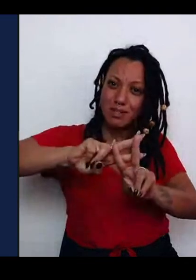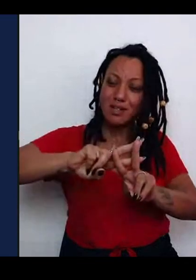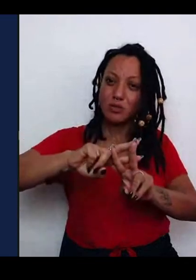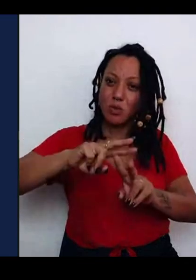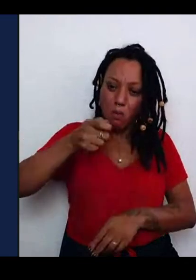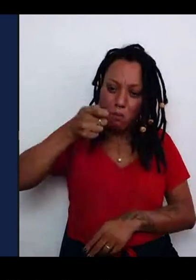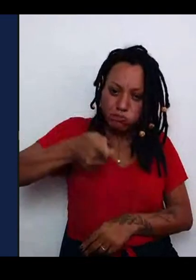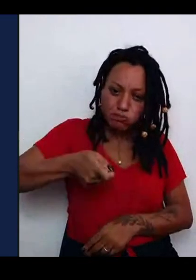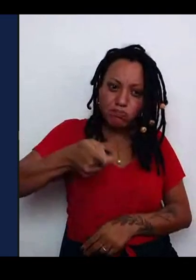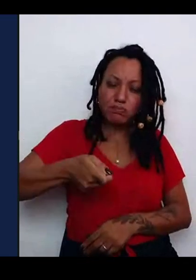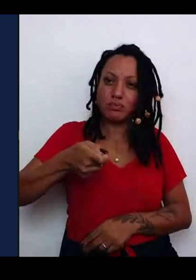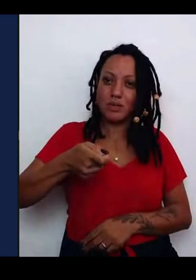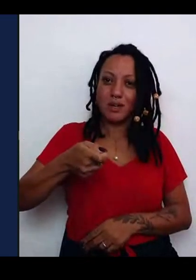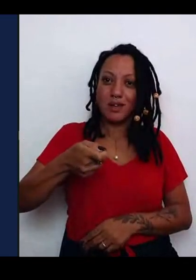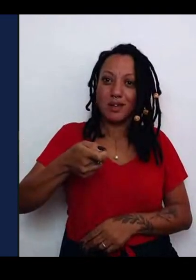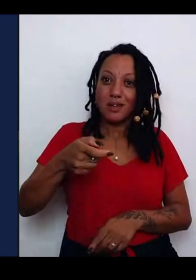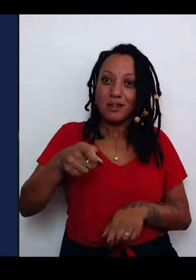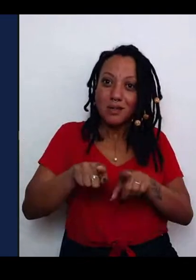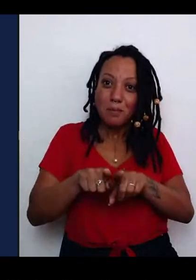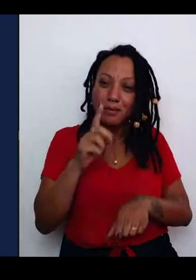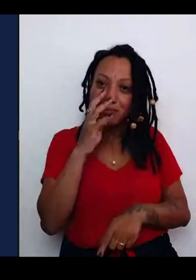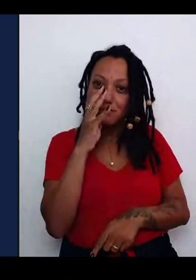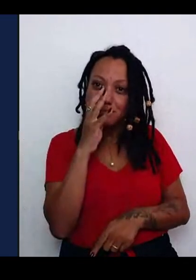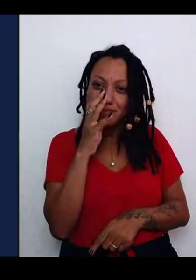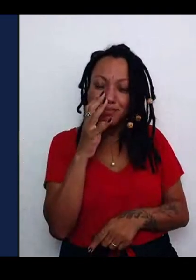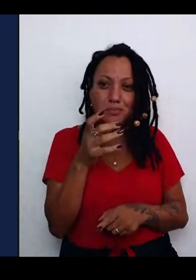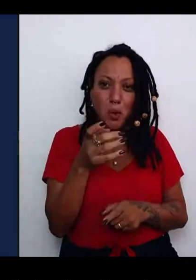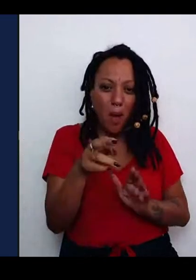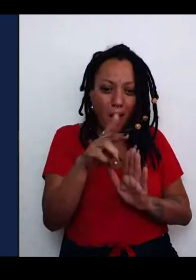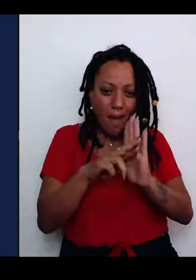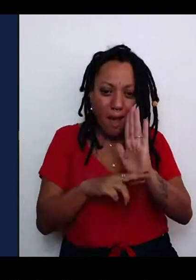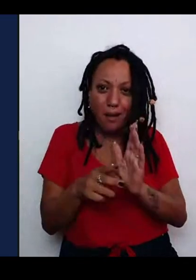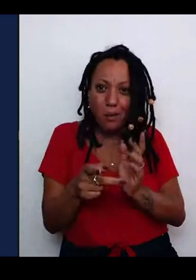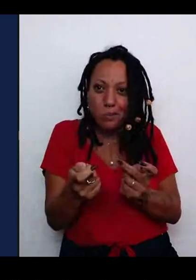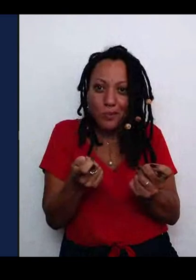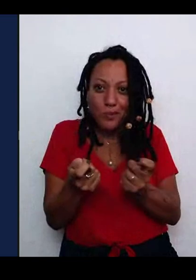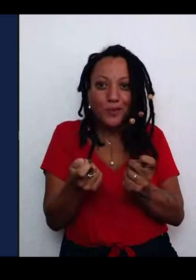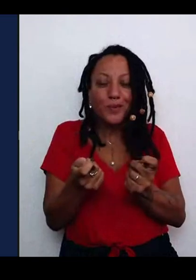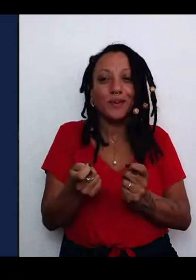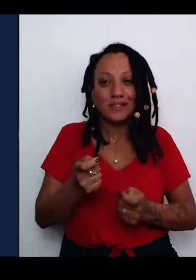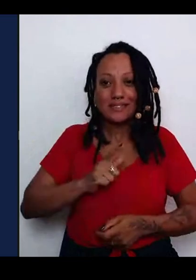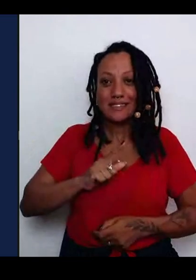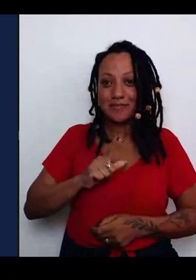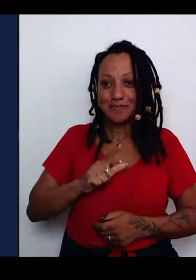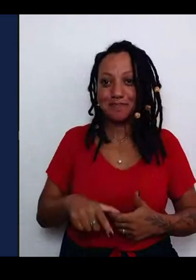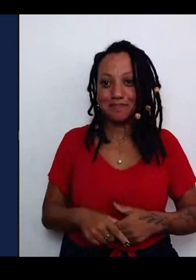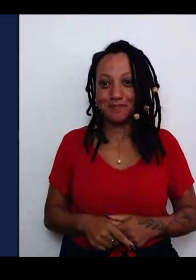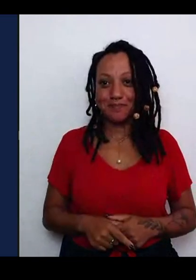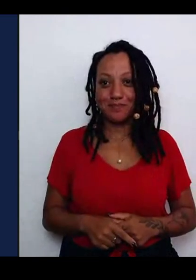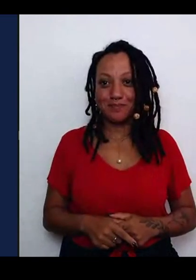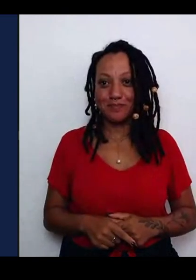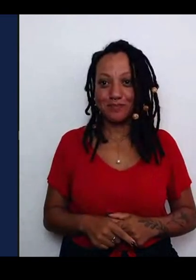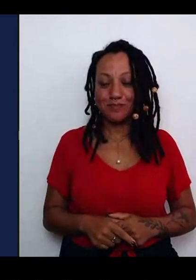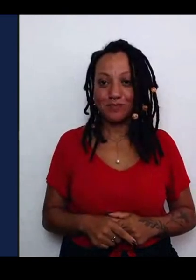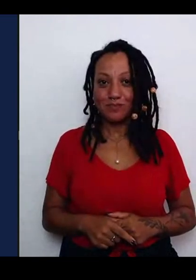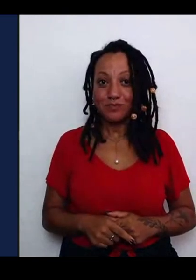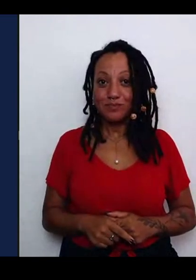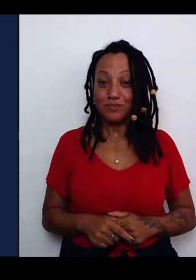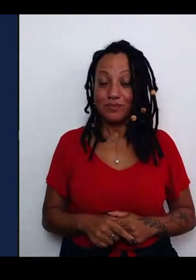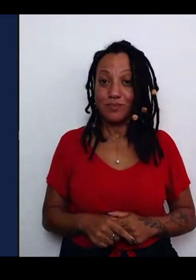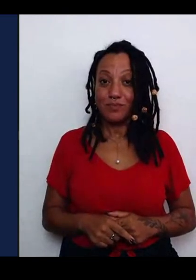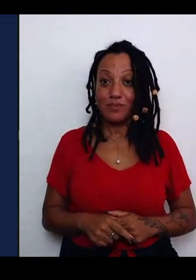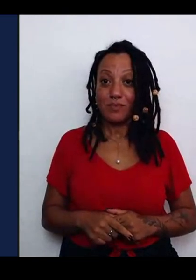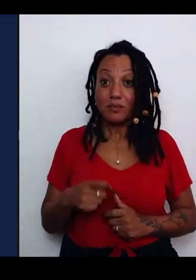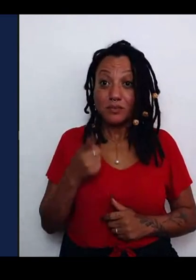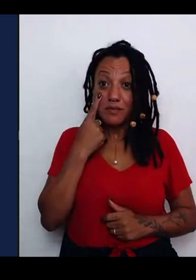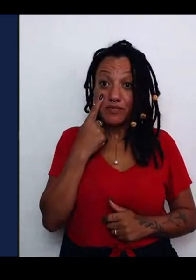gaze upon this giant otter in an aquarium and subsequently transporting this experience of observation into a site